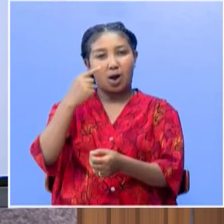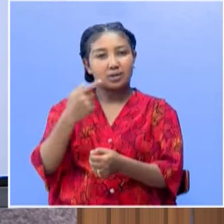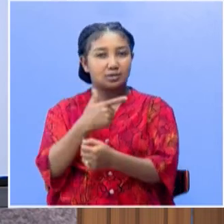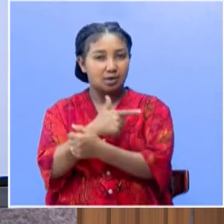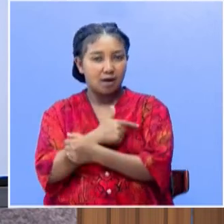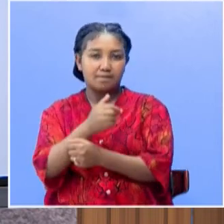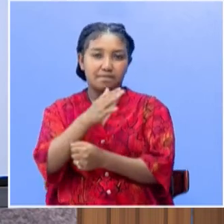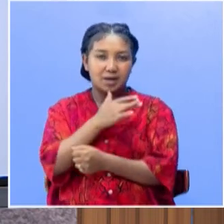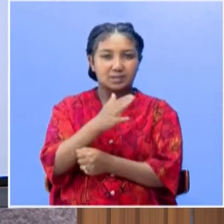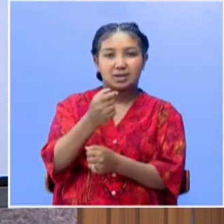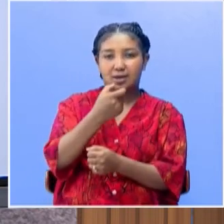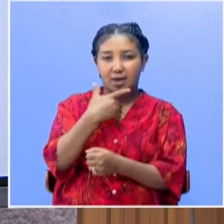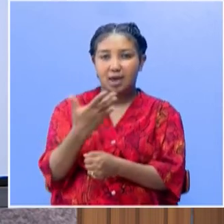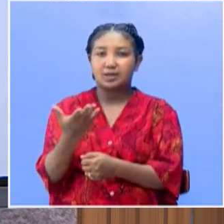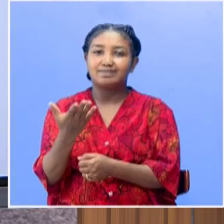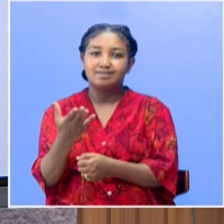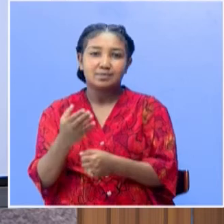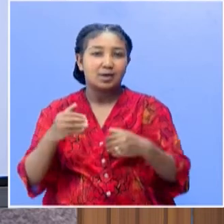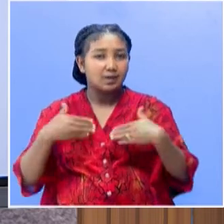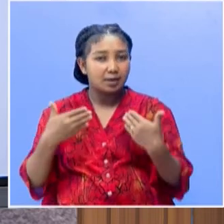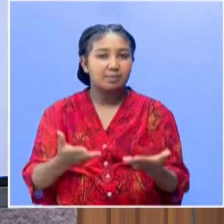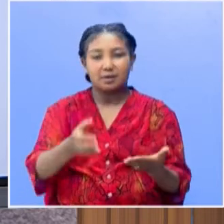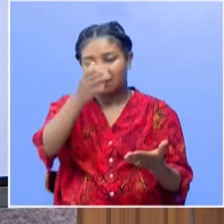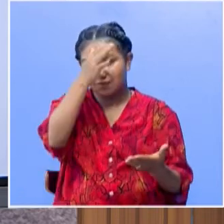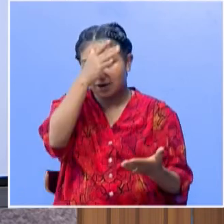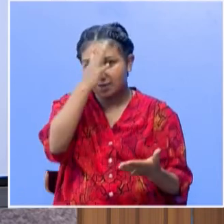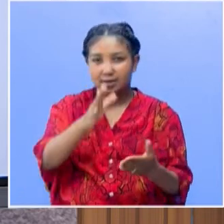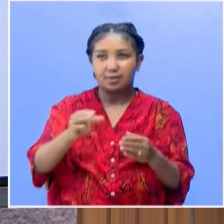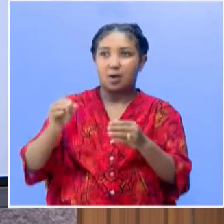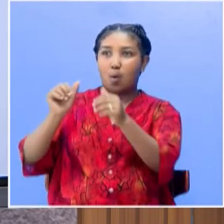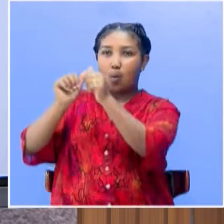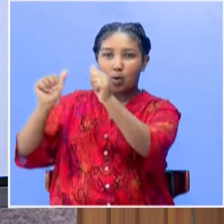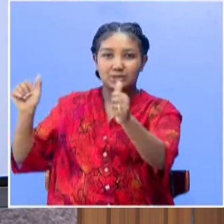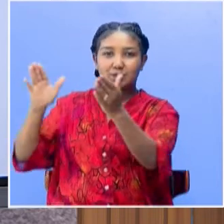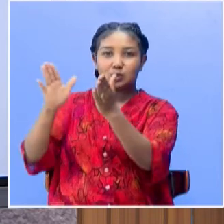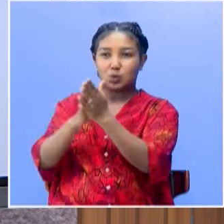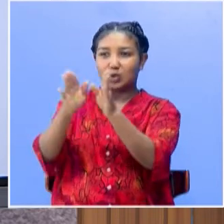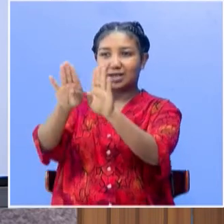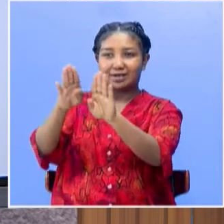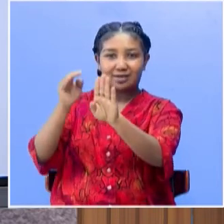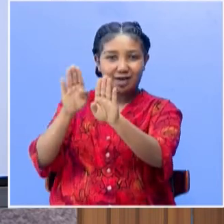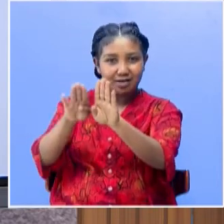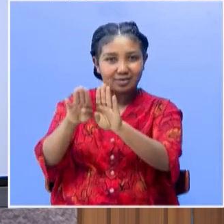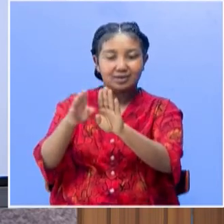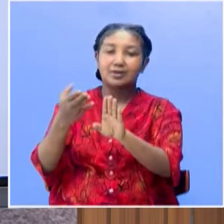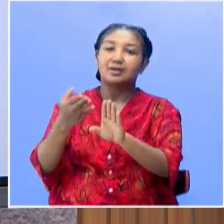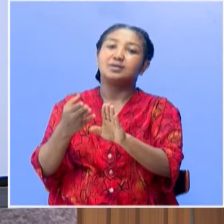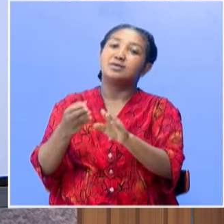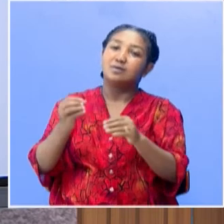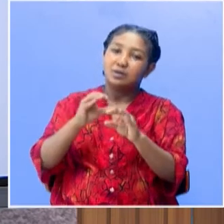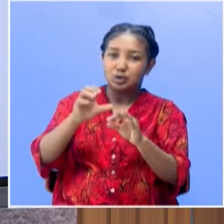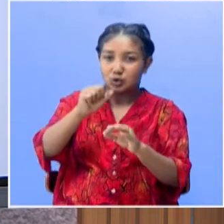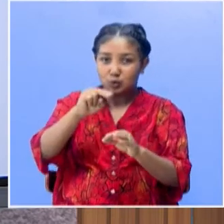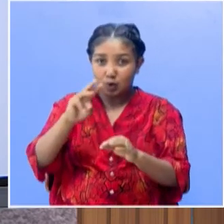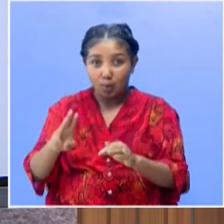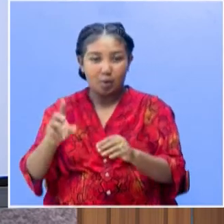love, mother, cake, kitchen, excitement, father, poster, school gate, family, pet,